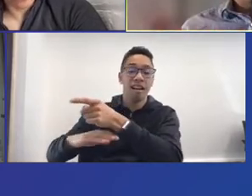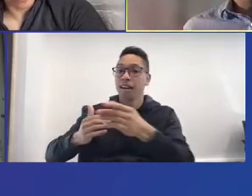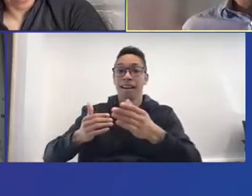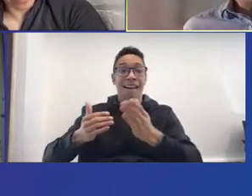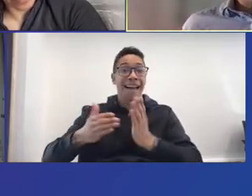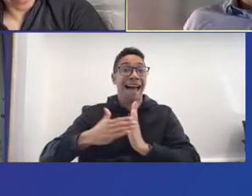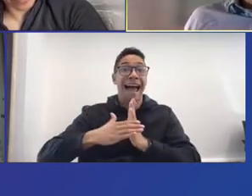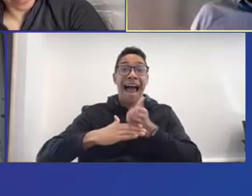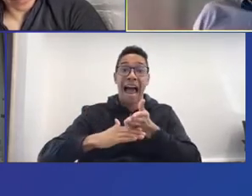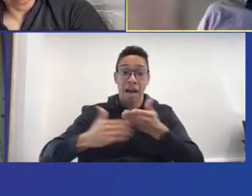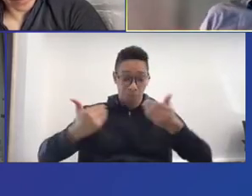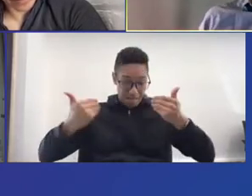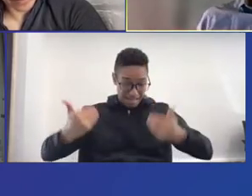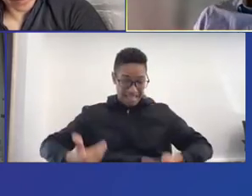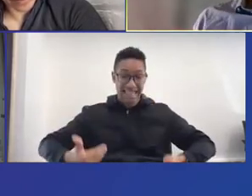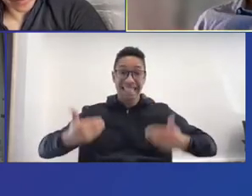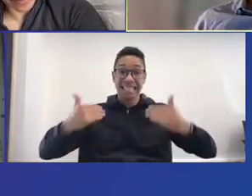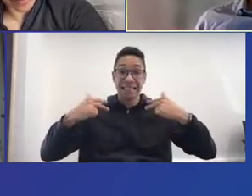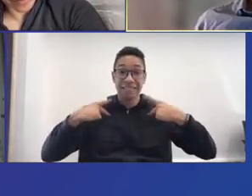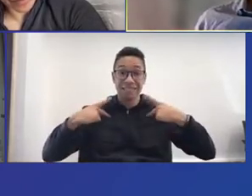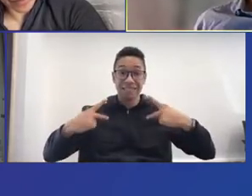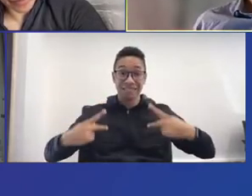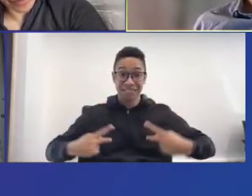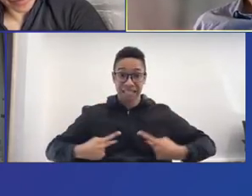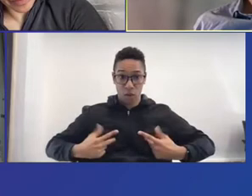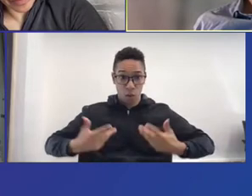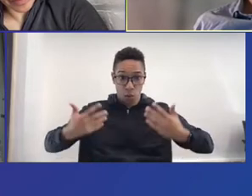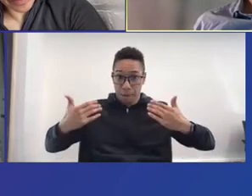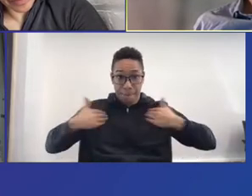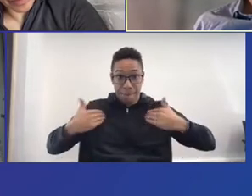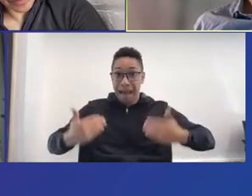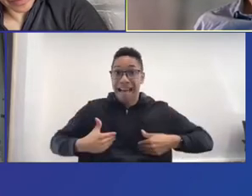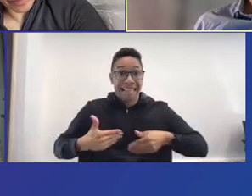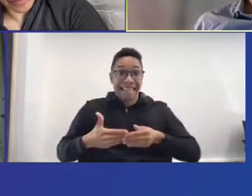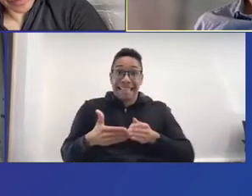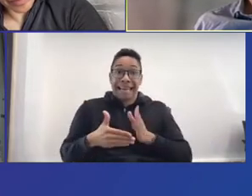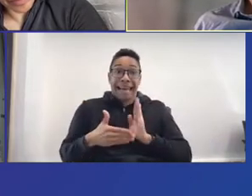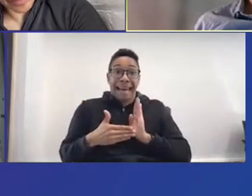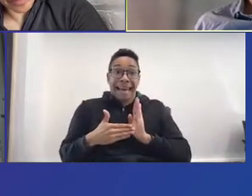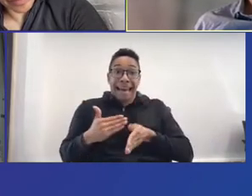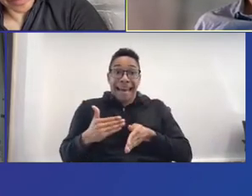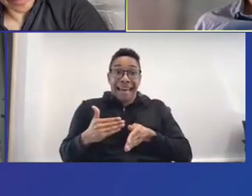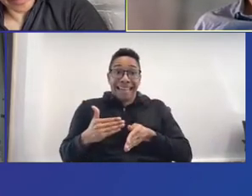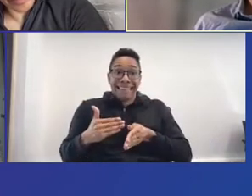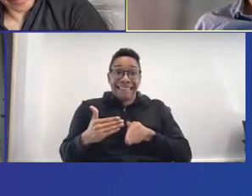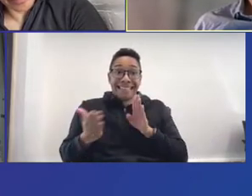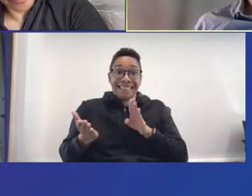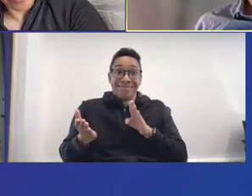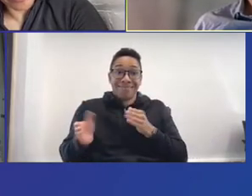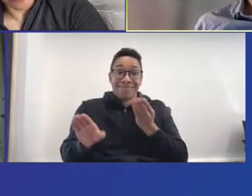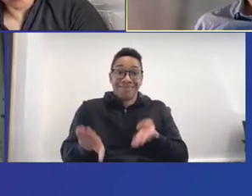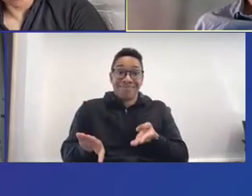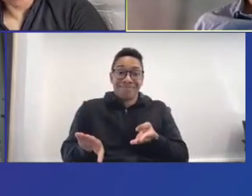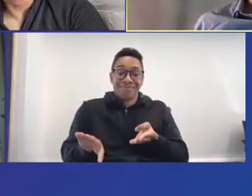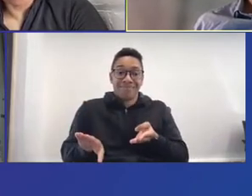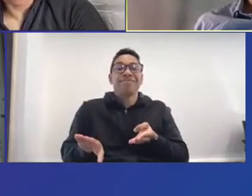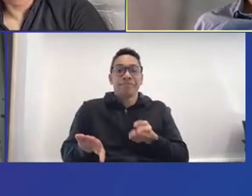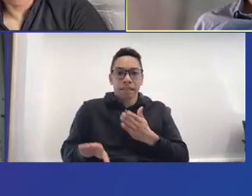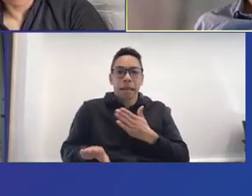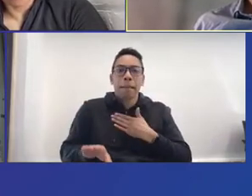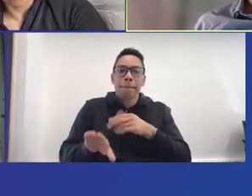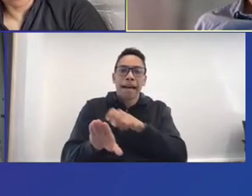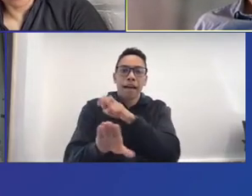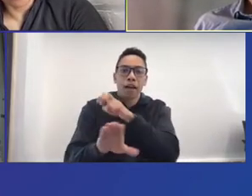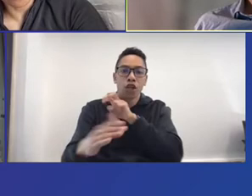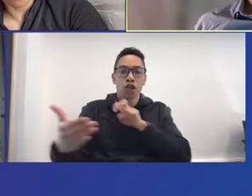physical being ends, that I just take another journey into the next world, that